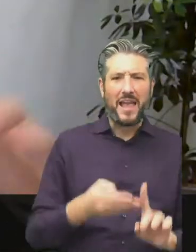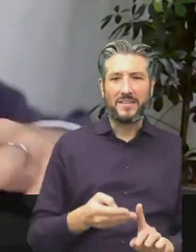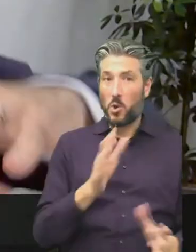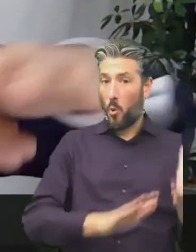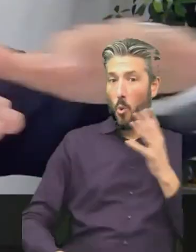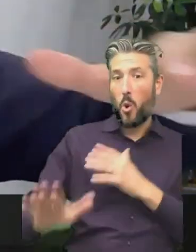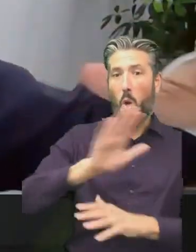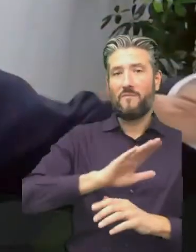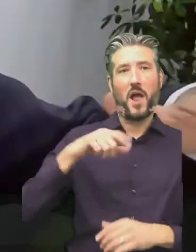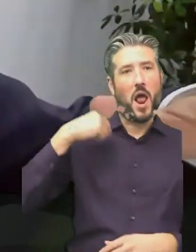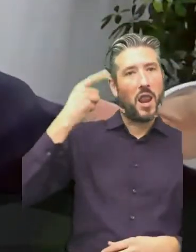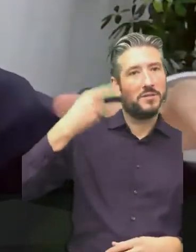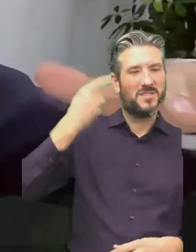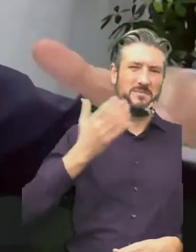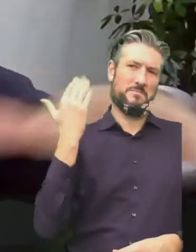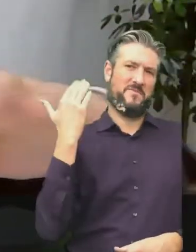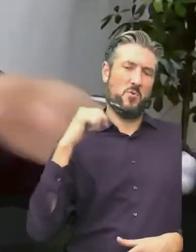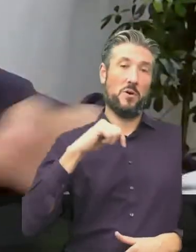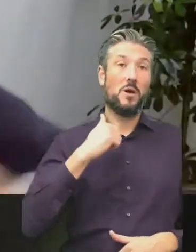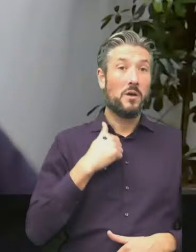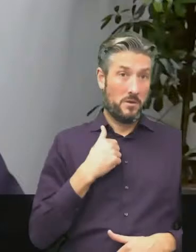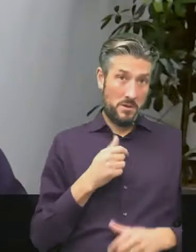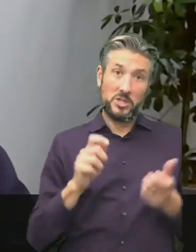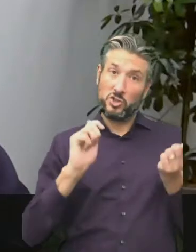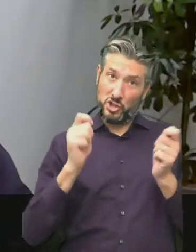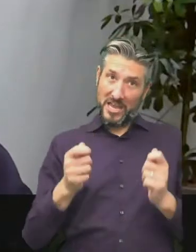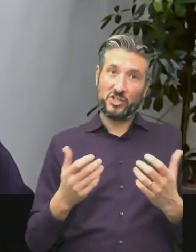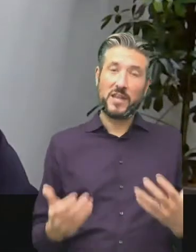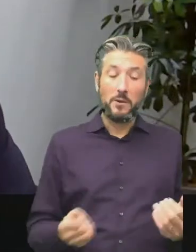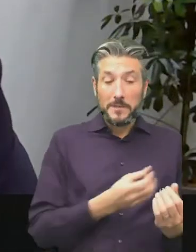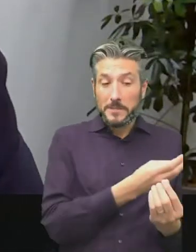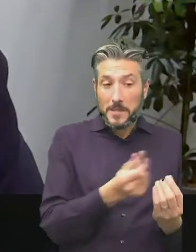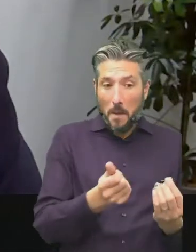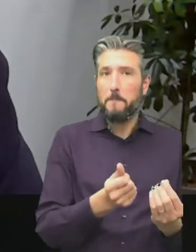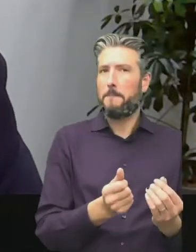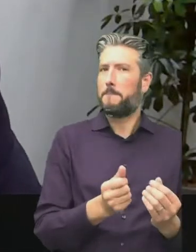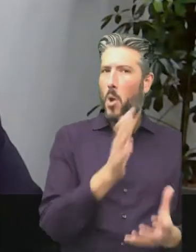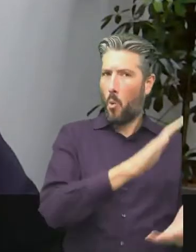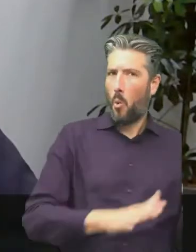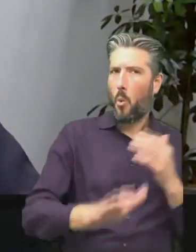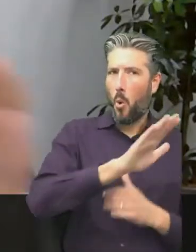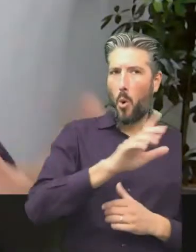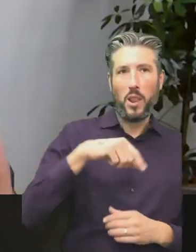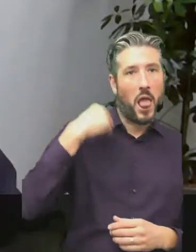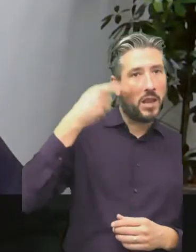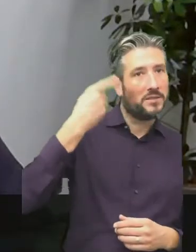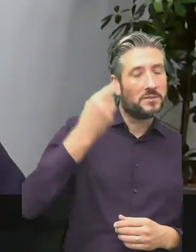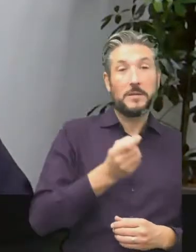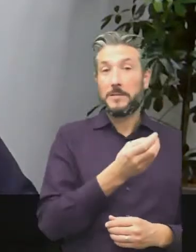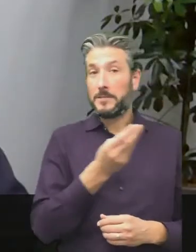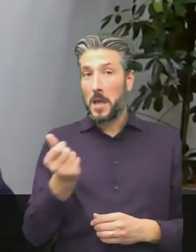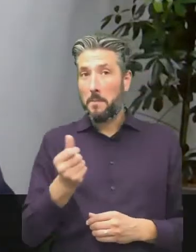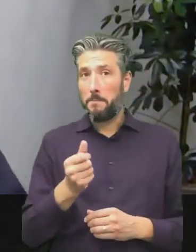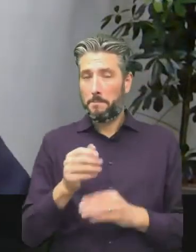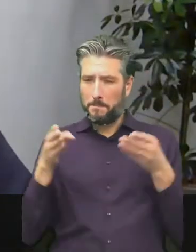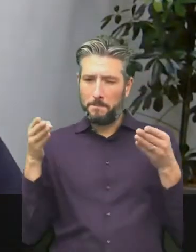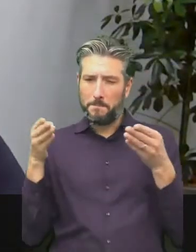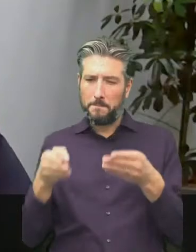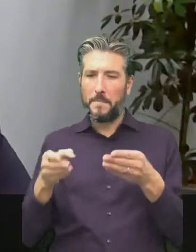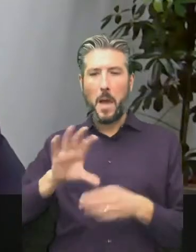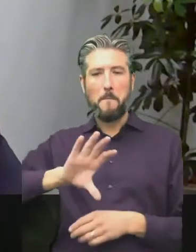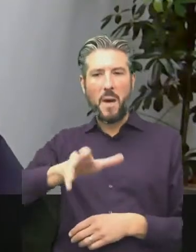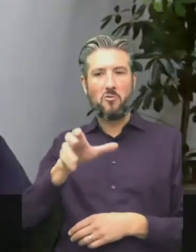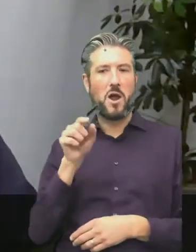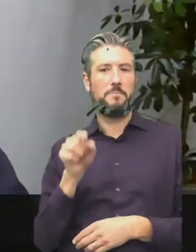is have some pan-London targets, but some local borough targets as well. And in those boroughs where burglary is an issue,